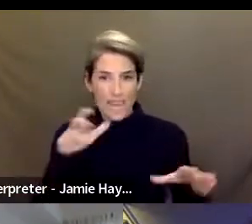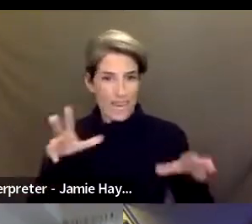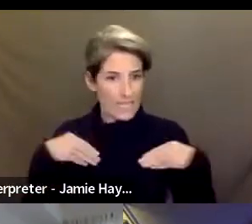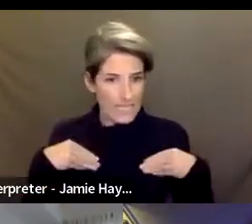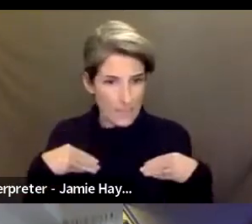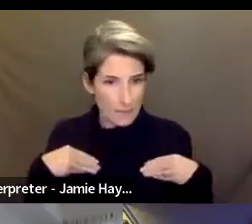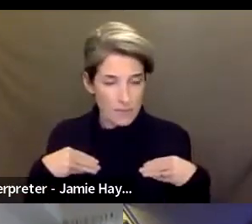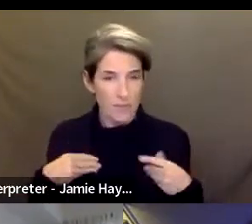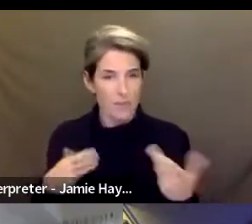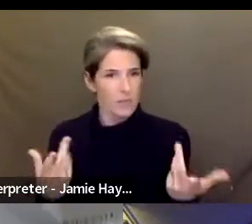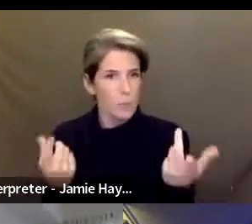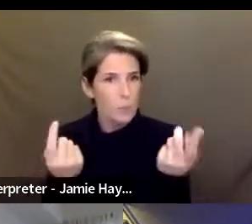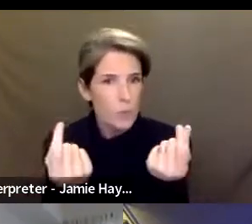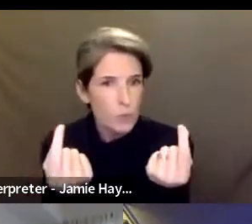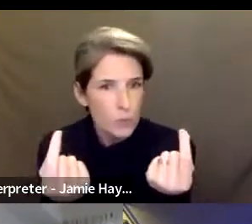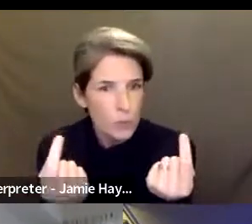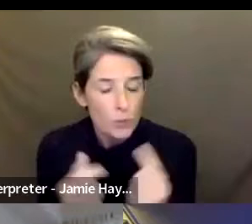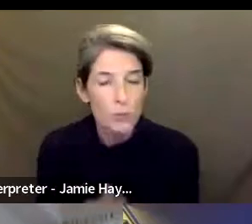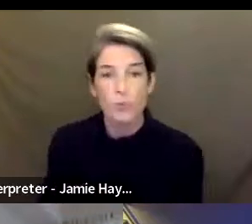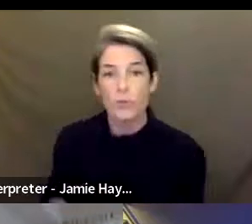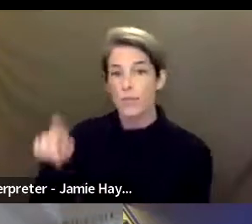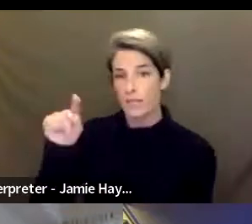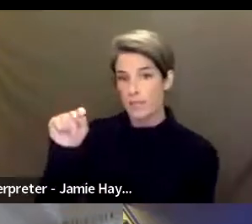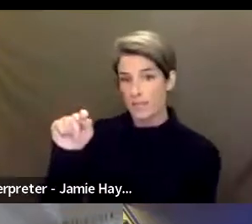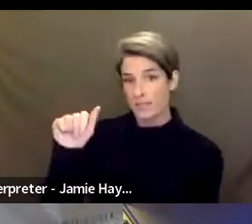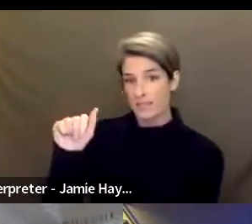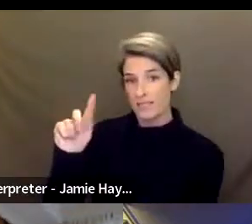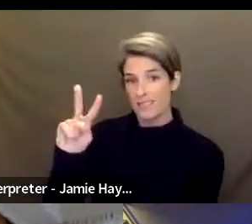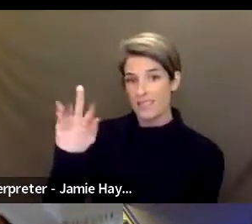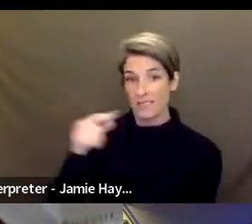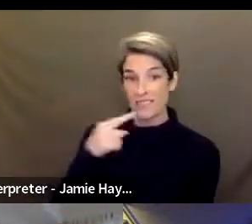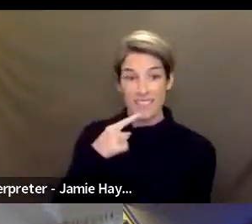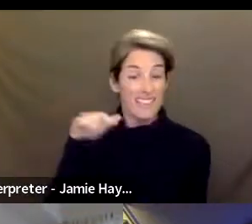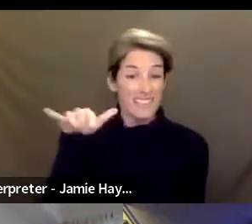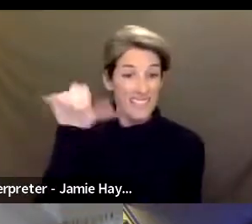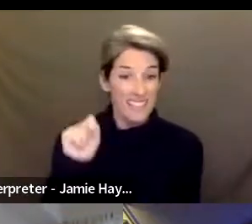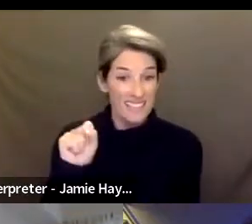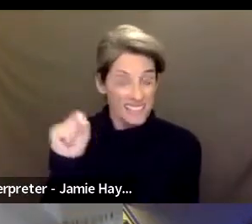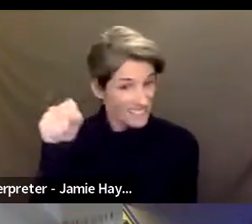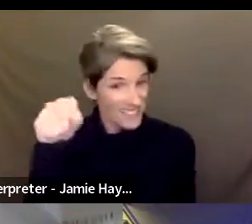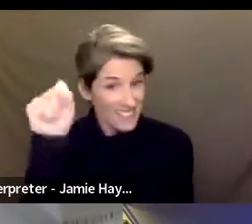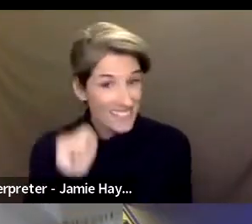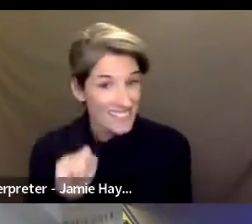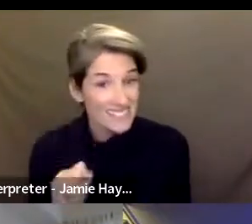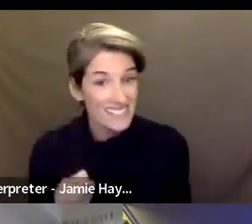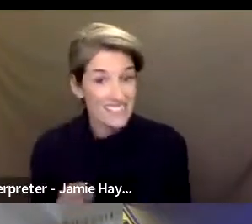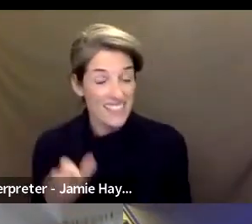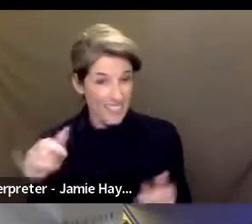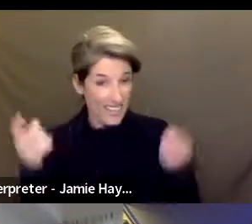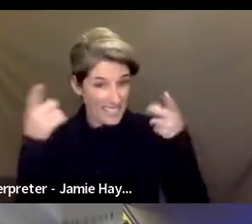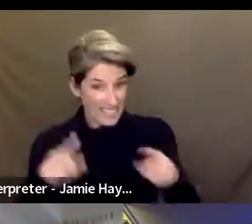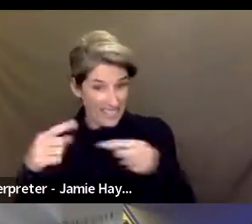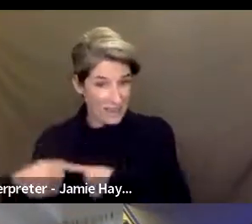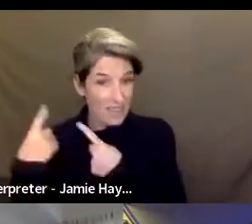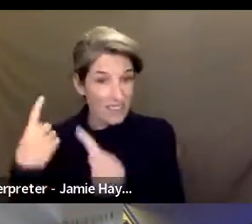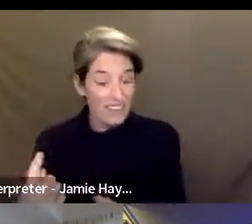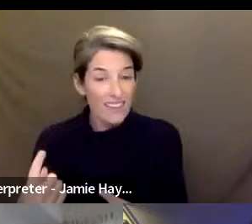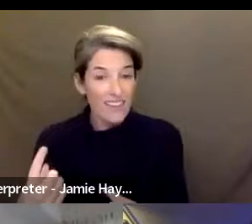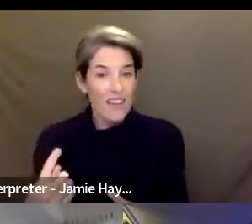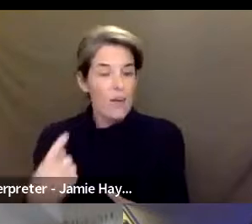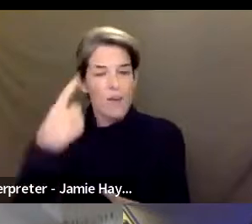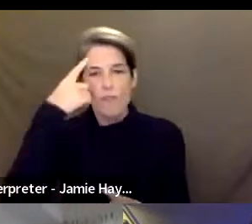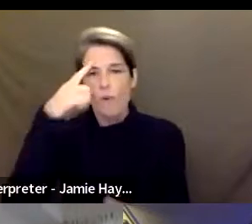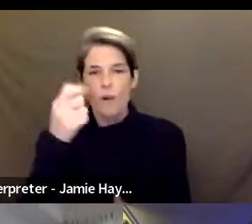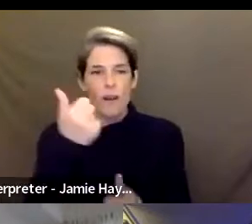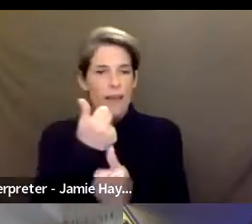If I may, yes, right. For